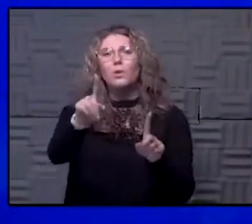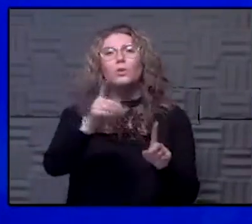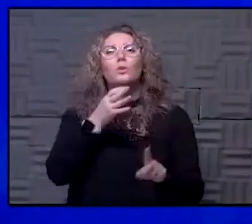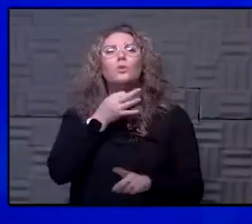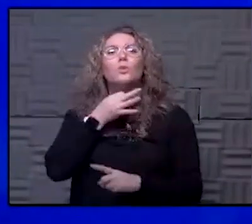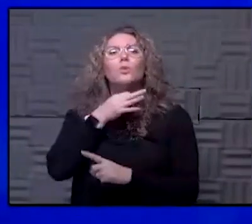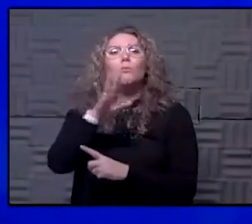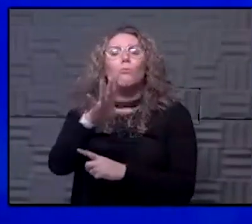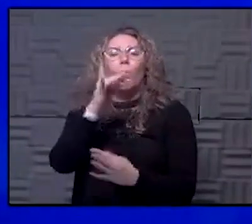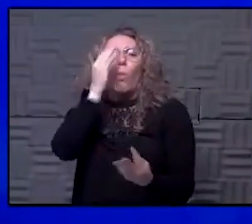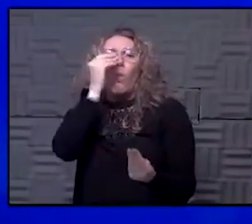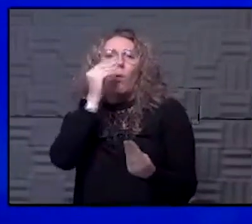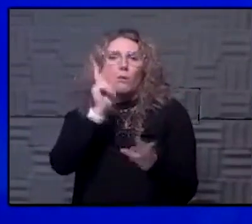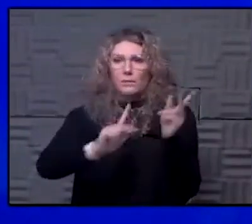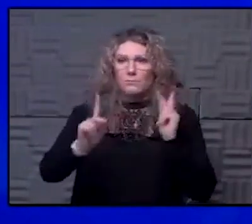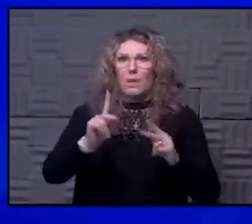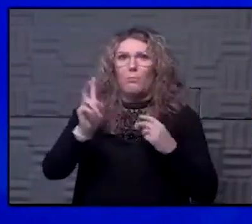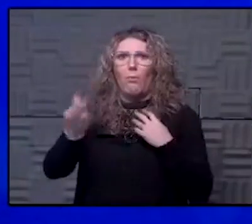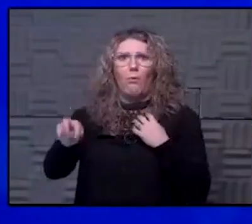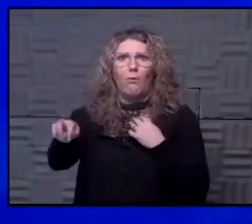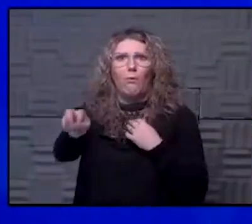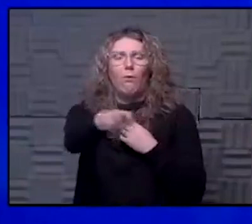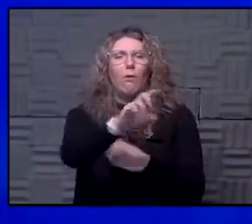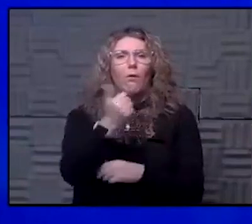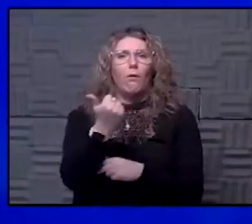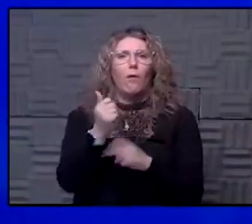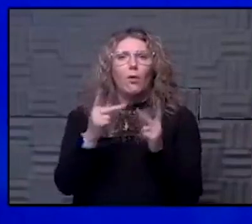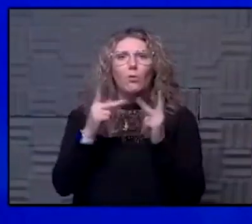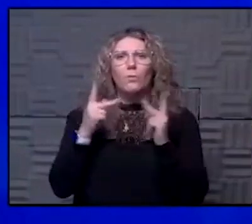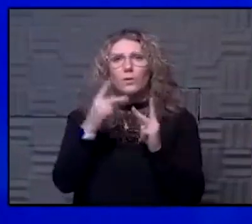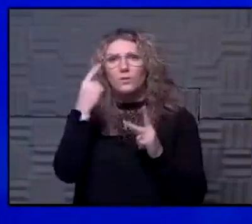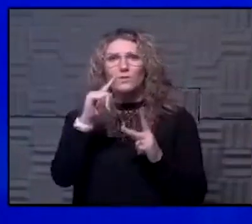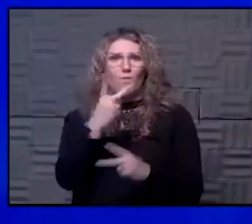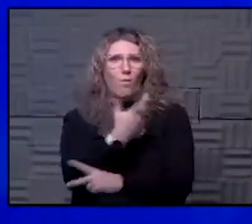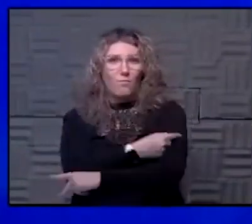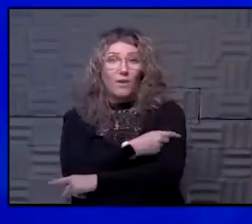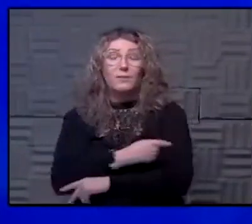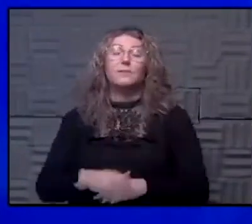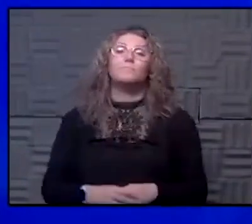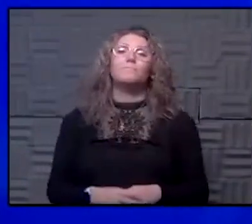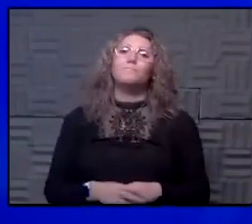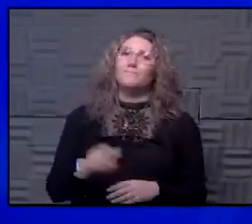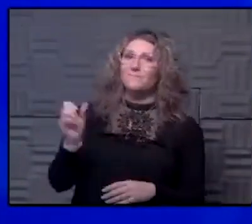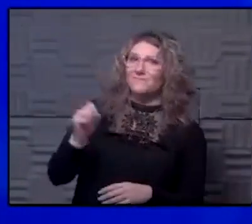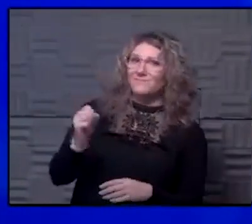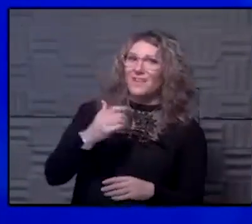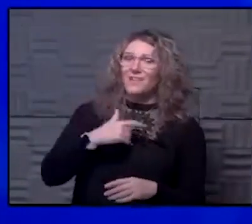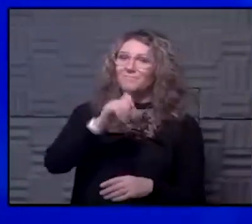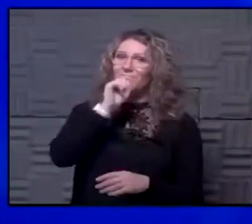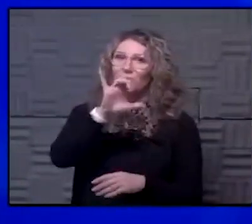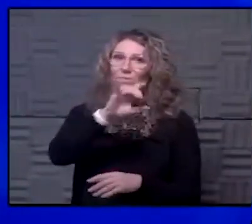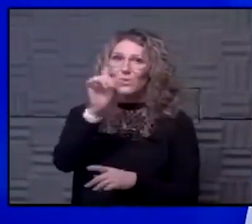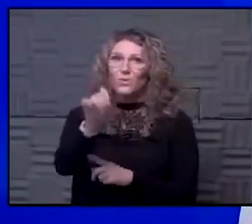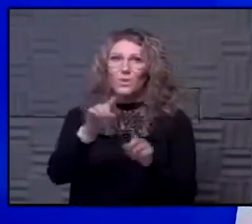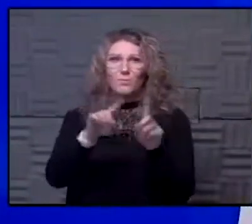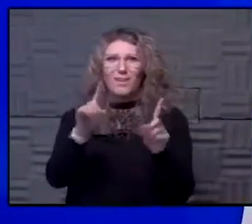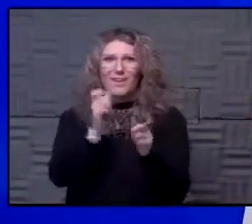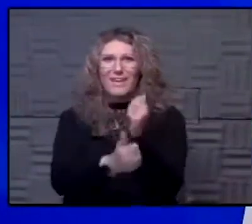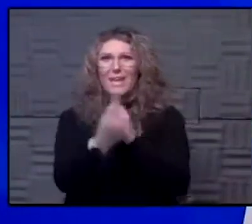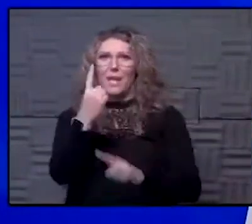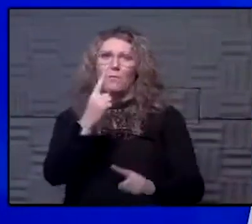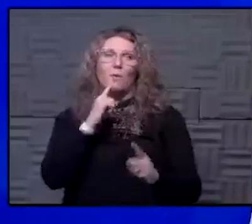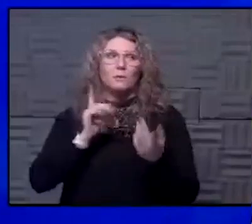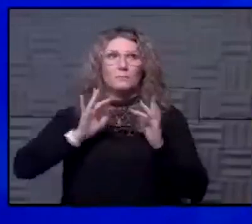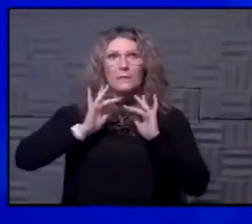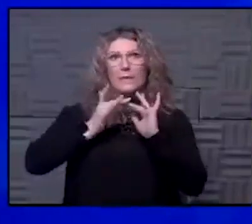people really trying to go around to other places to get vaccine. Yeah. Cody, I love your question, except I think everybody's been an